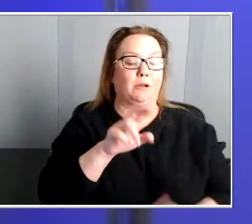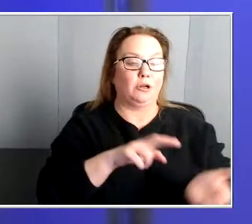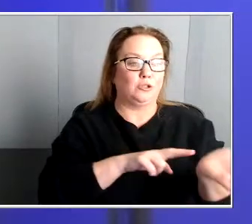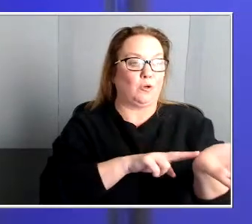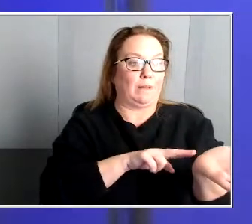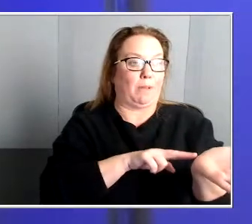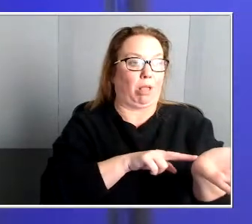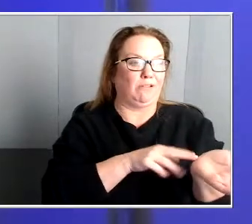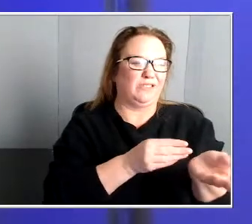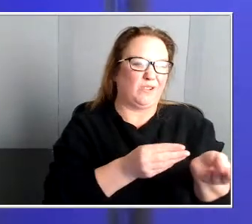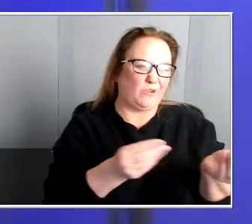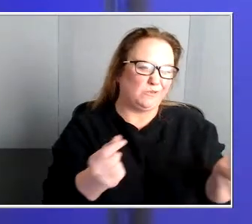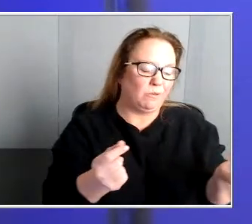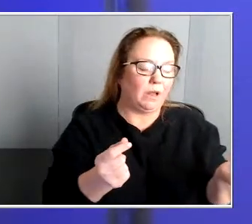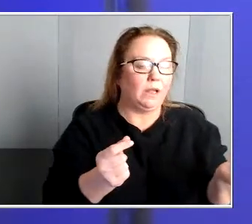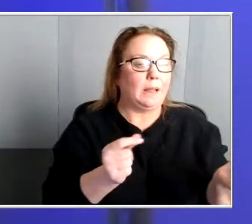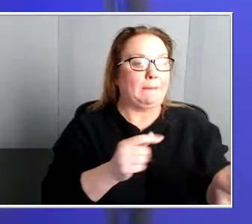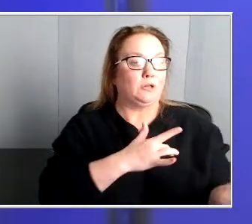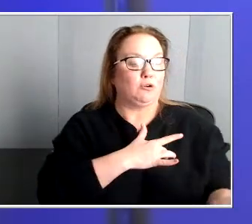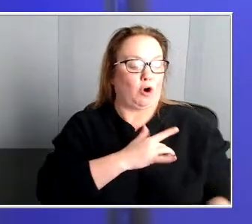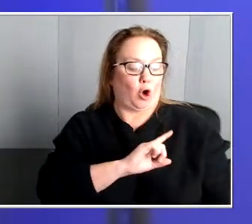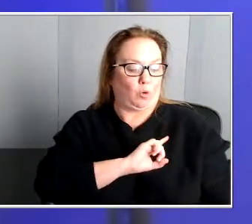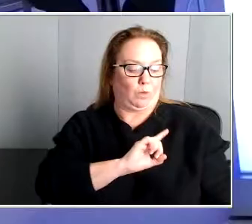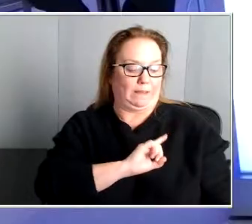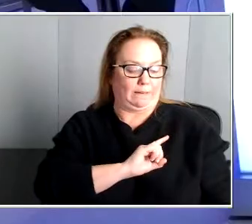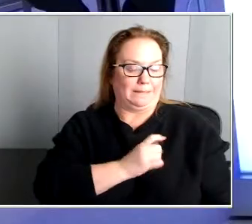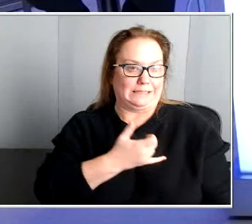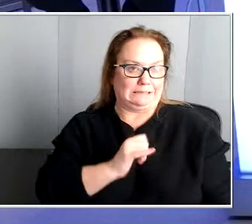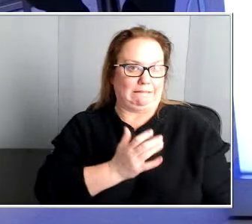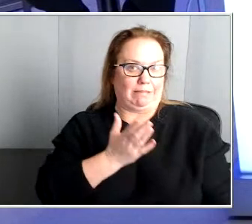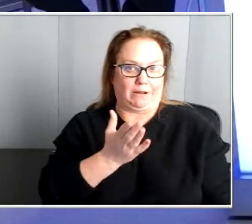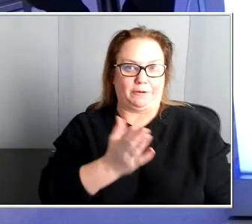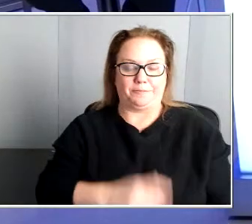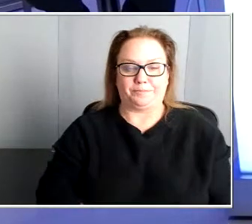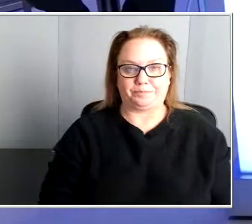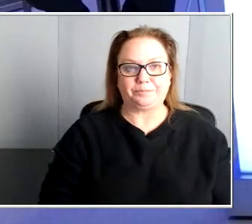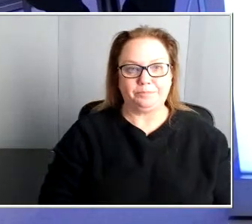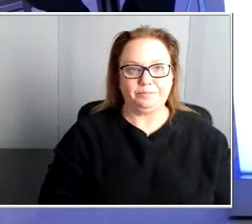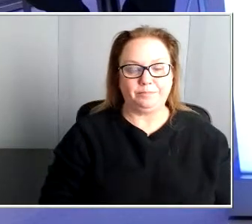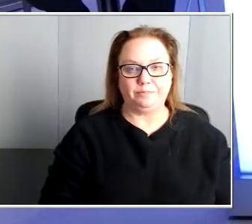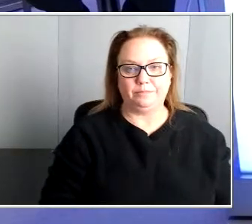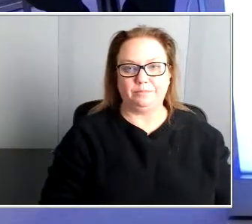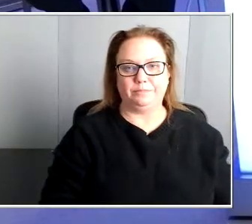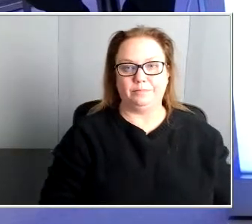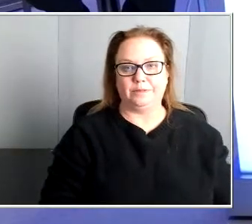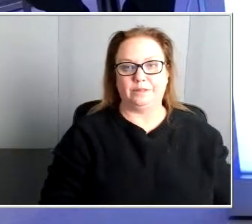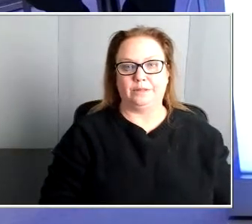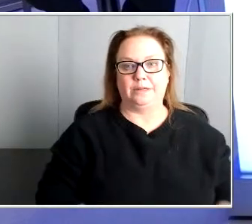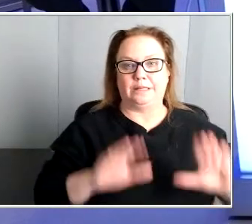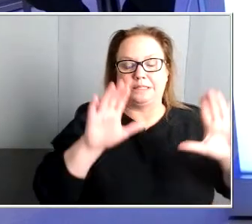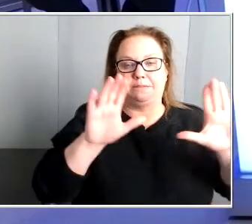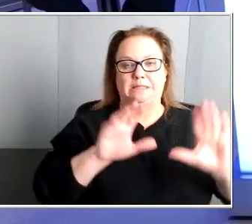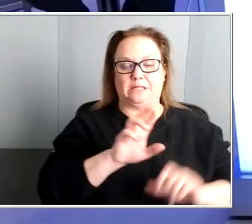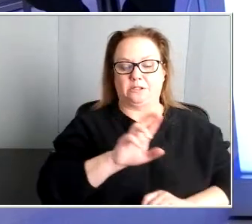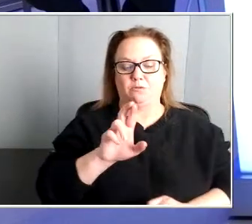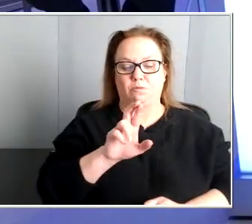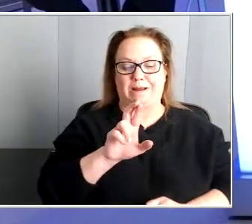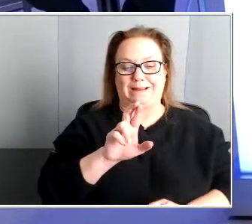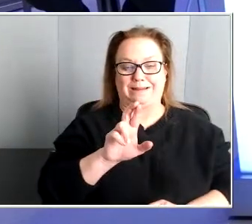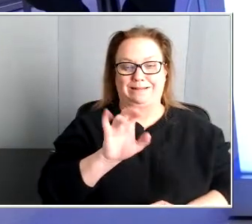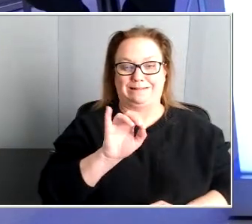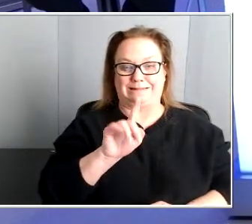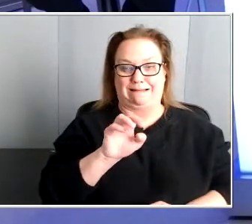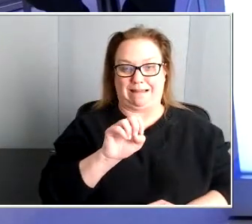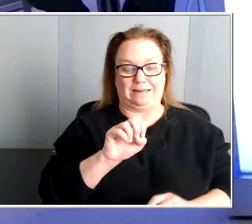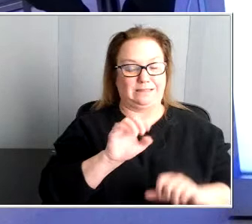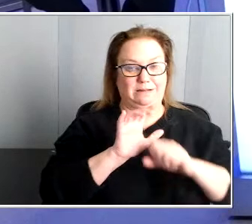heart rhythm is still intact. Yeah, it's pretty amazing what and the right side of the heart's still pumping away, right? Absolutely. Right. So